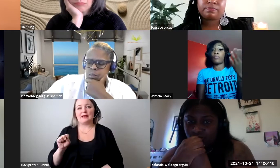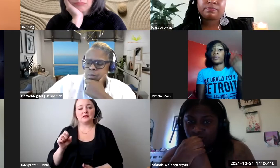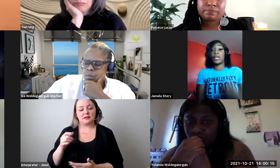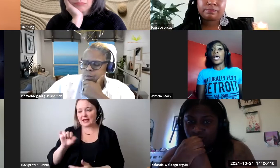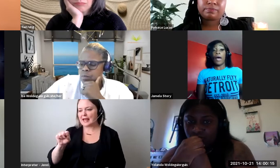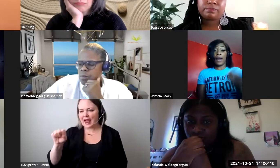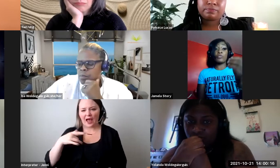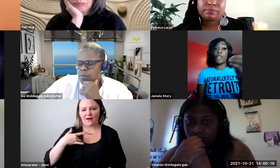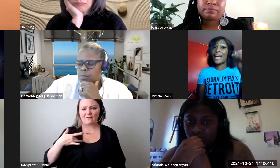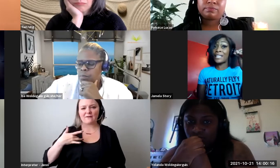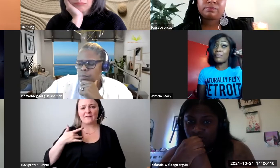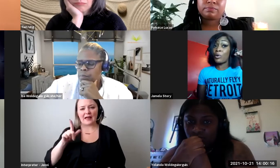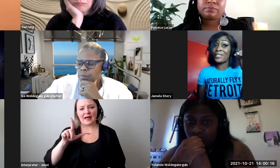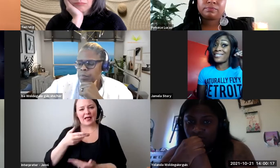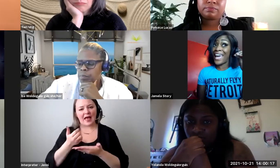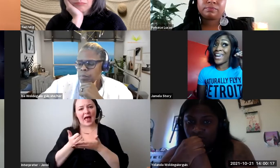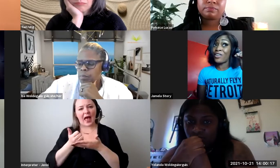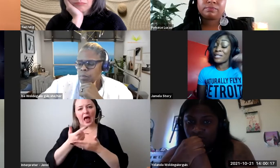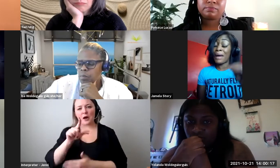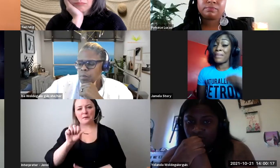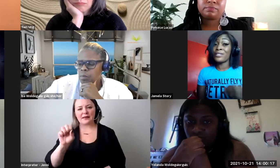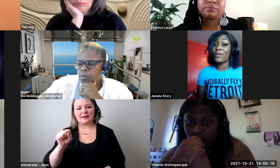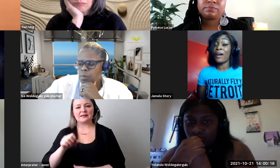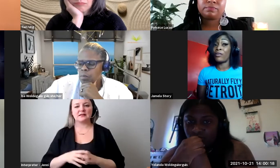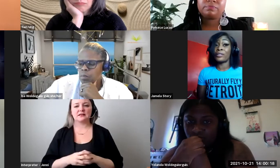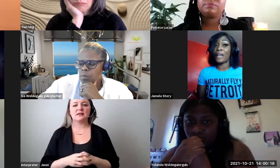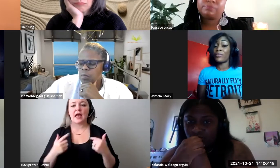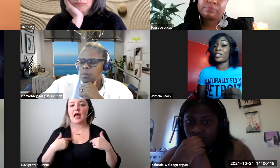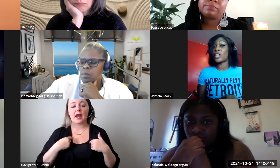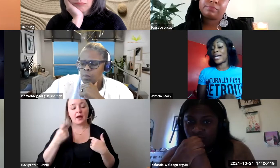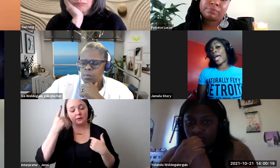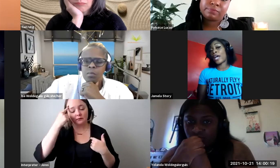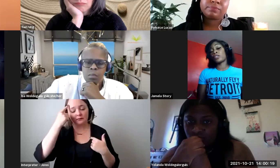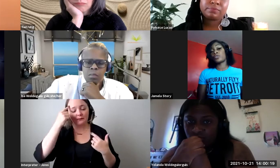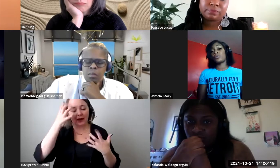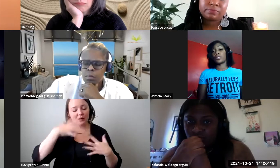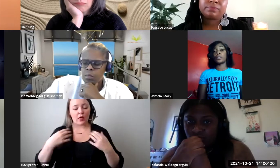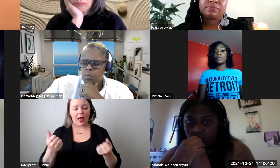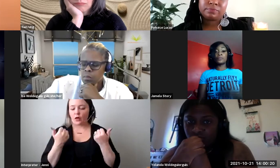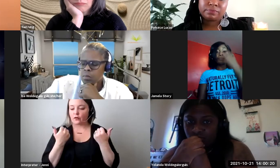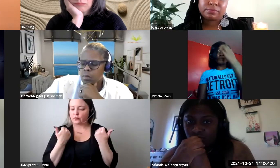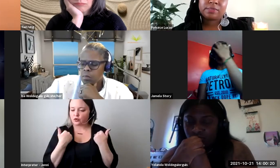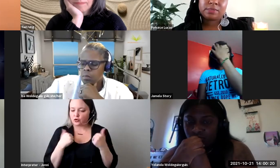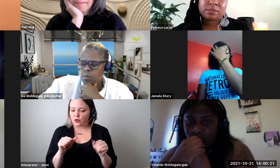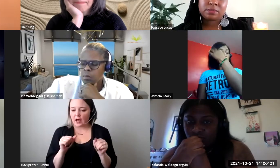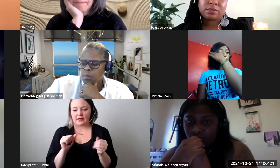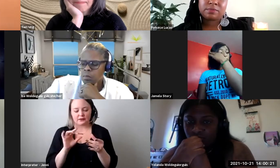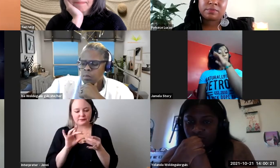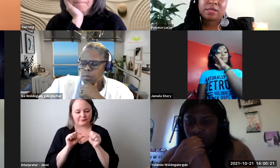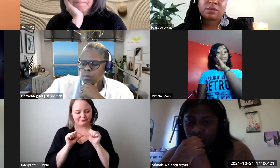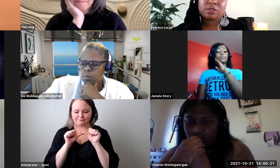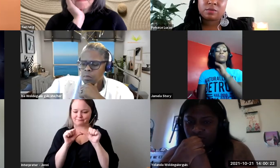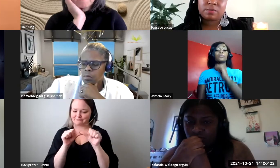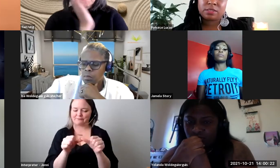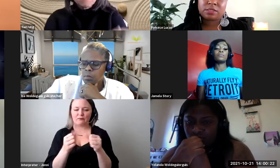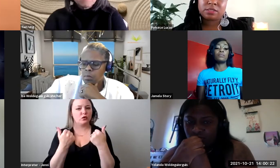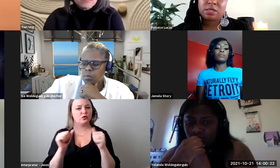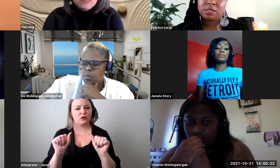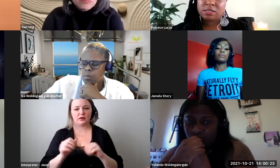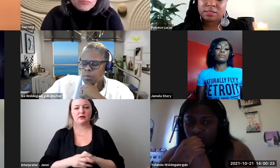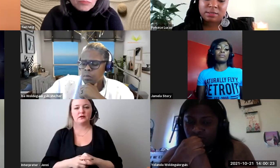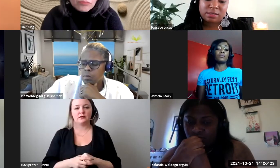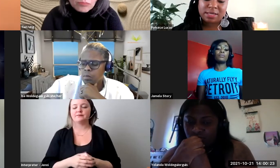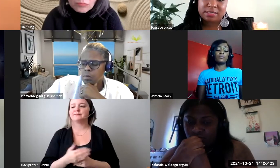feel helpless. And I'm trying to hang on to my mental health. I'm really trying to hang on to it. Absolutely. Thank you so